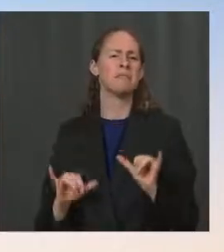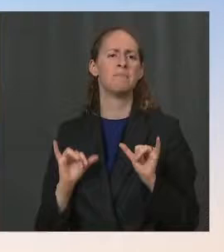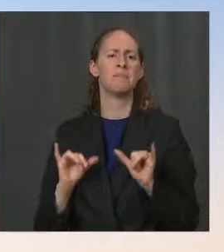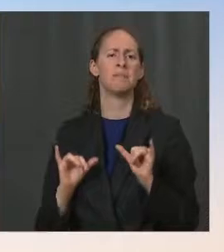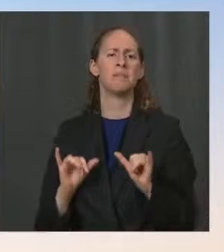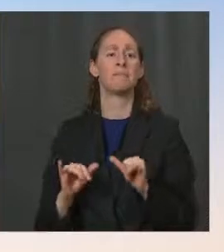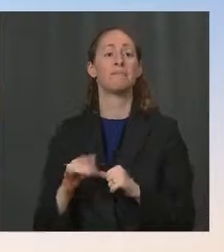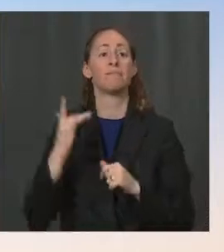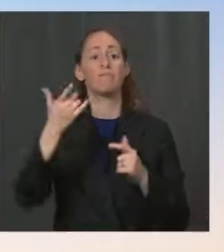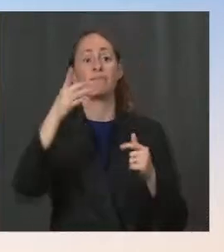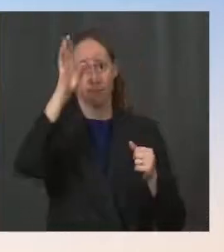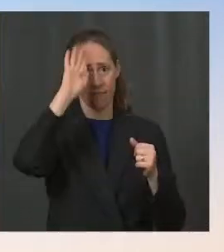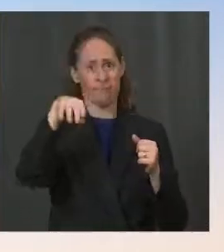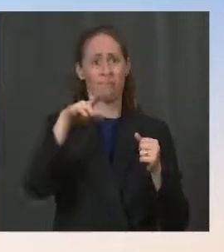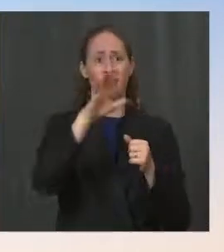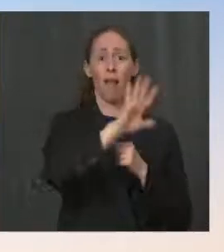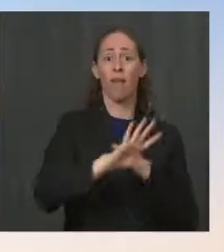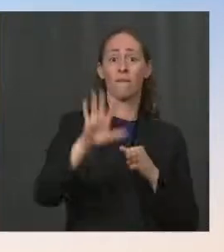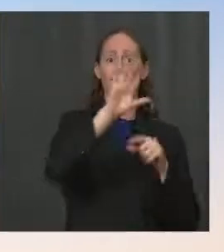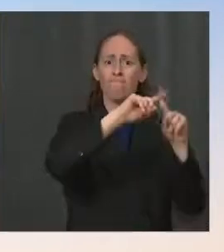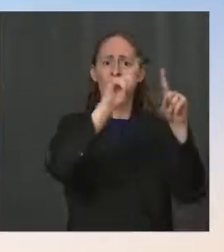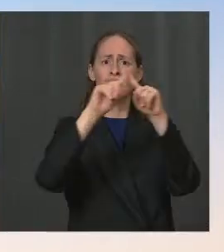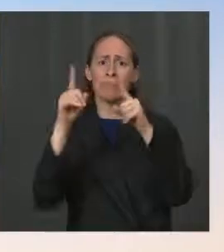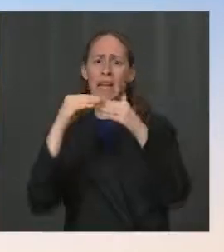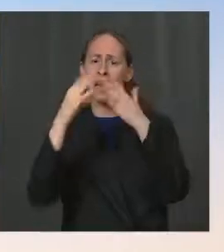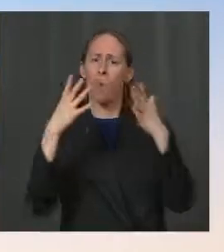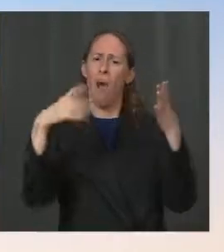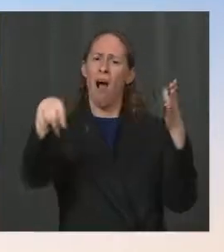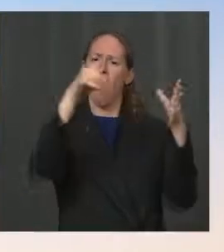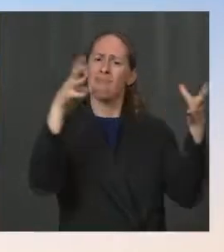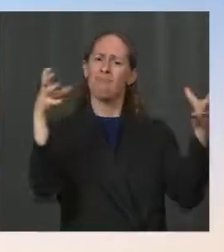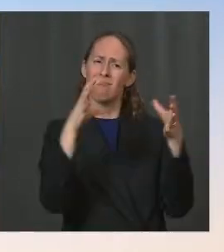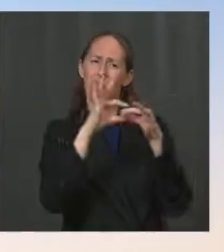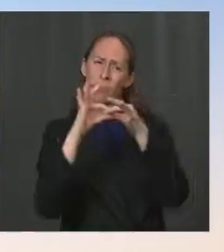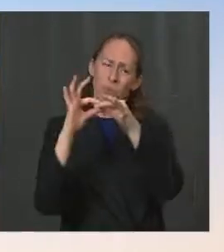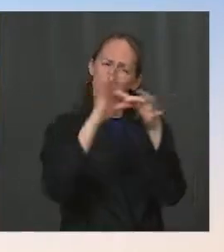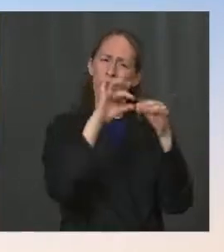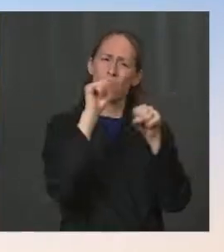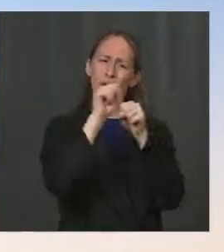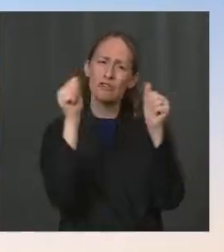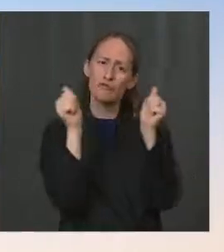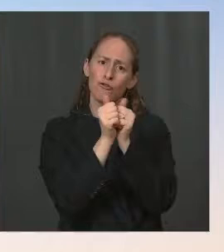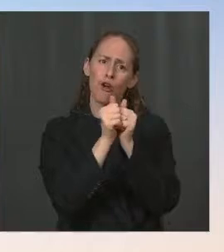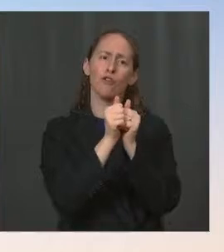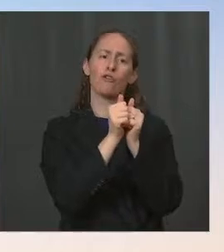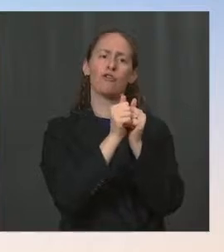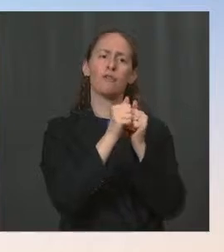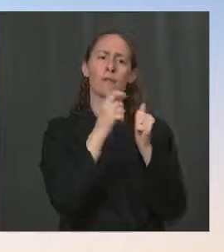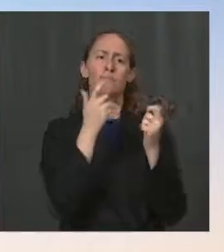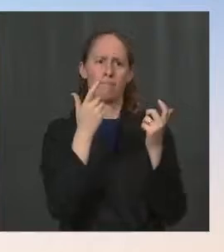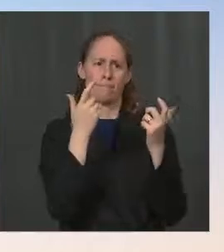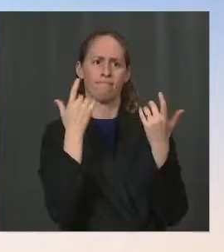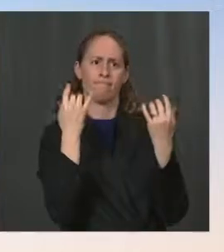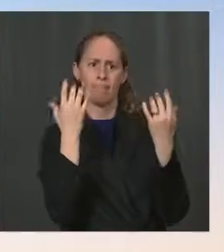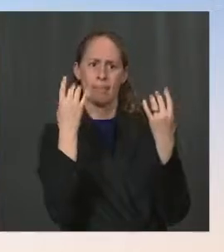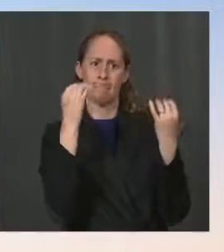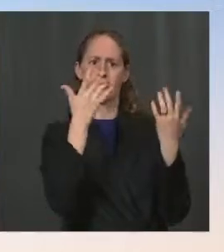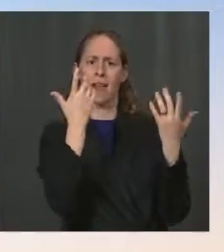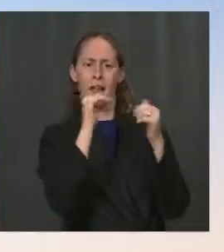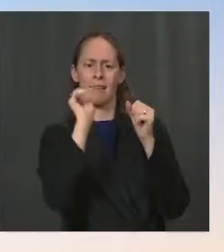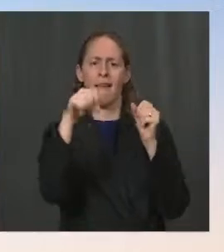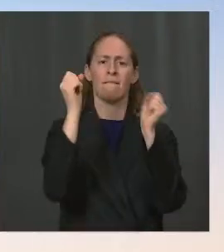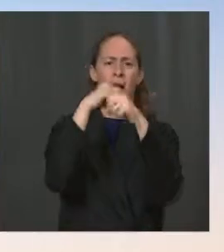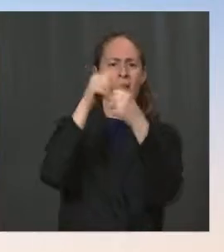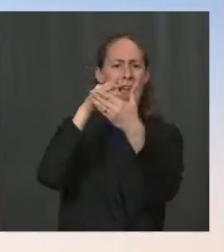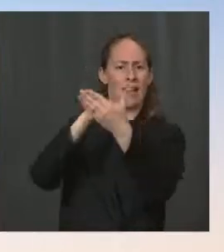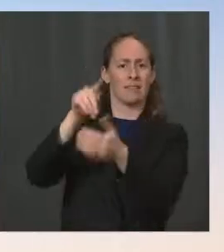do exactly that, lead, and show the country that they are ready to continue to the fight against the Taliban, that they have the will